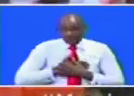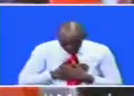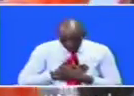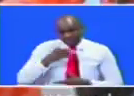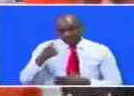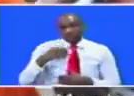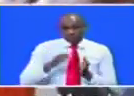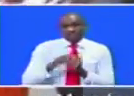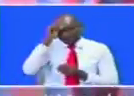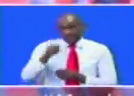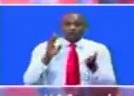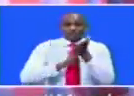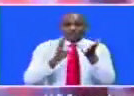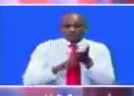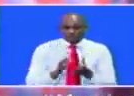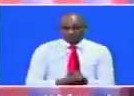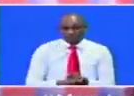yako kama gavana wa Migori.